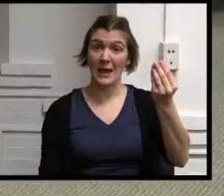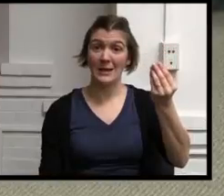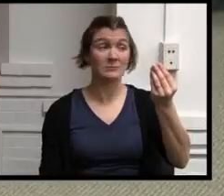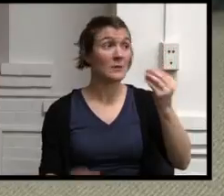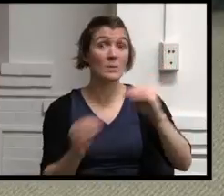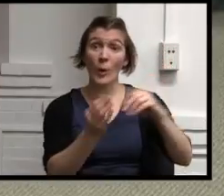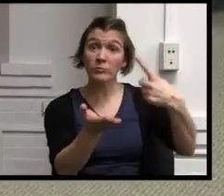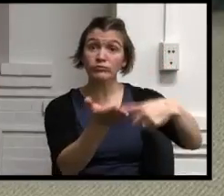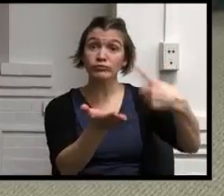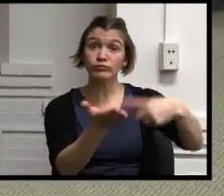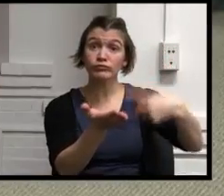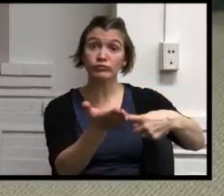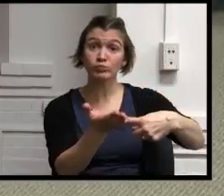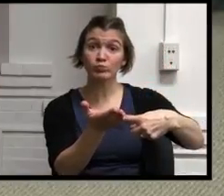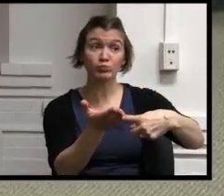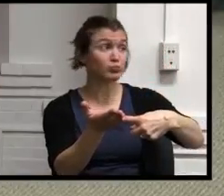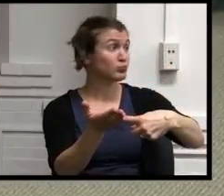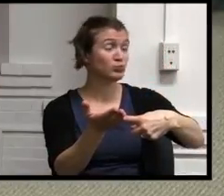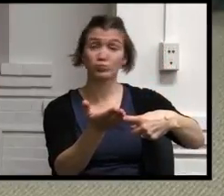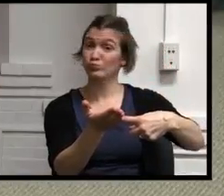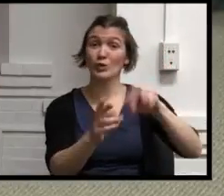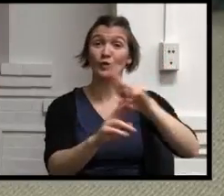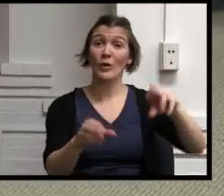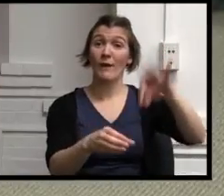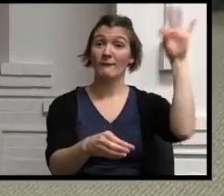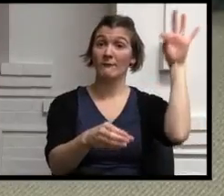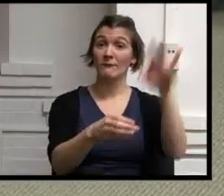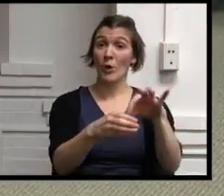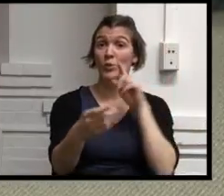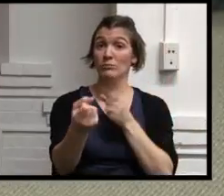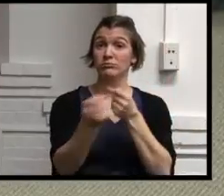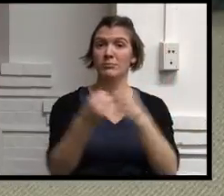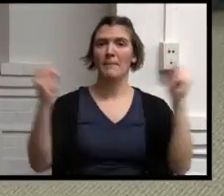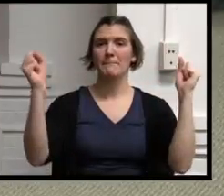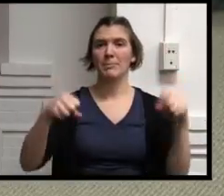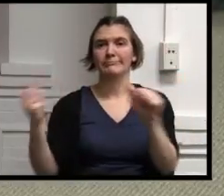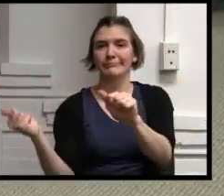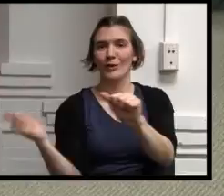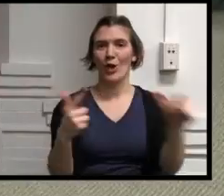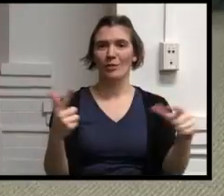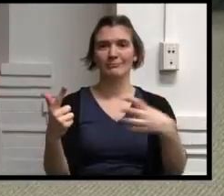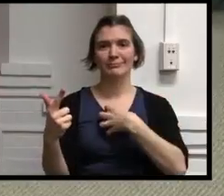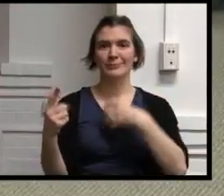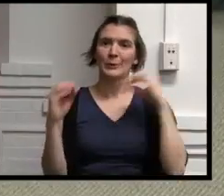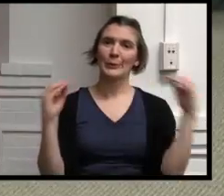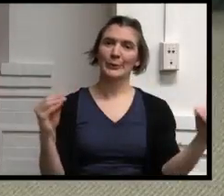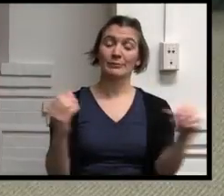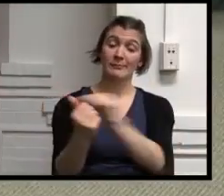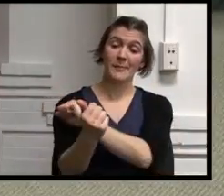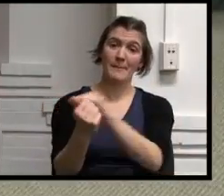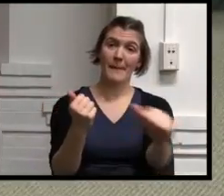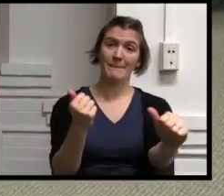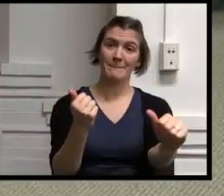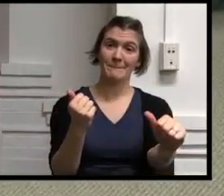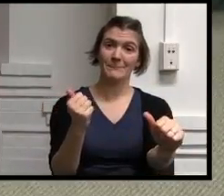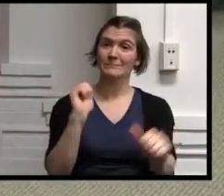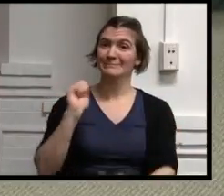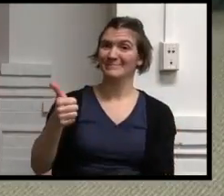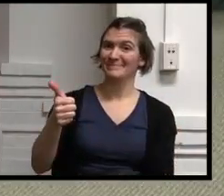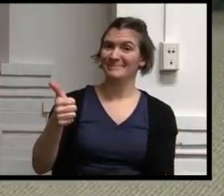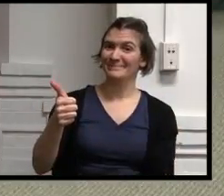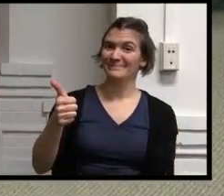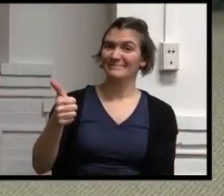Is there any further discussion? Hearing none, all those in favor, please say aye. Aye. Anybody opposed or abstaining? That carries